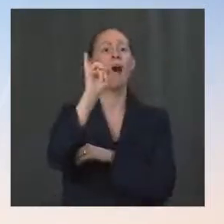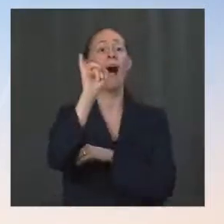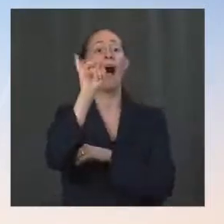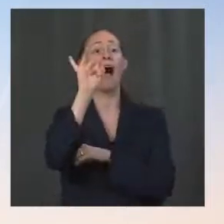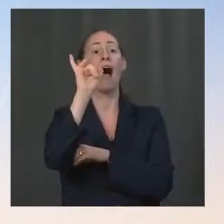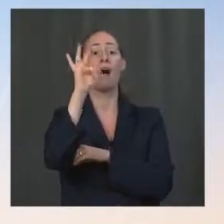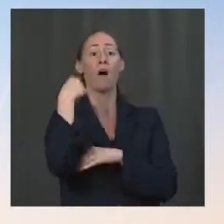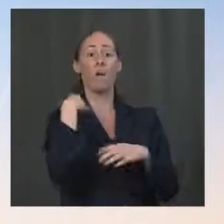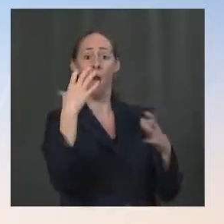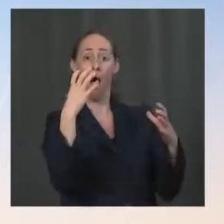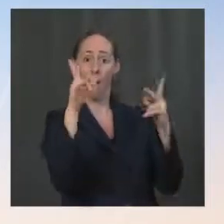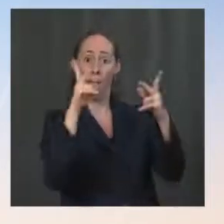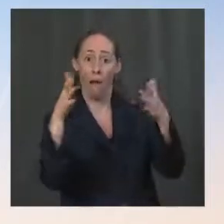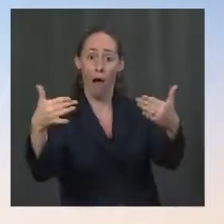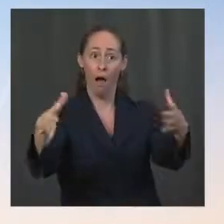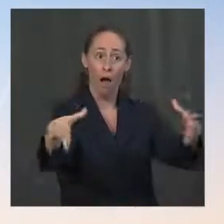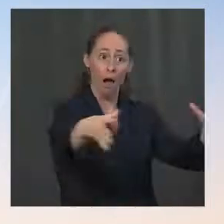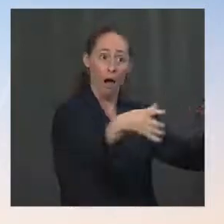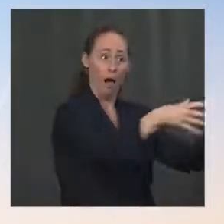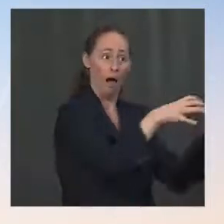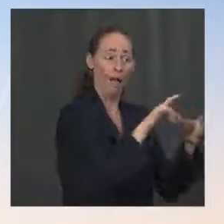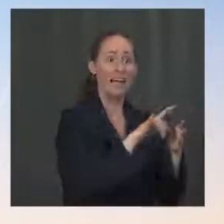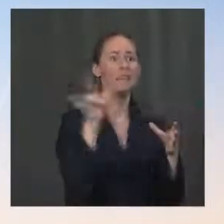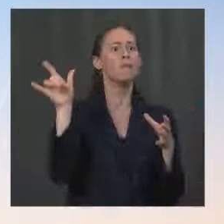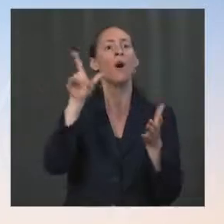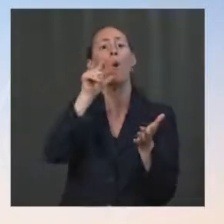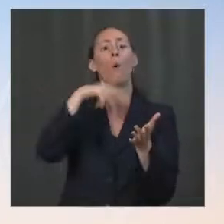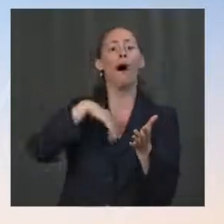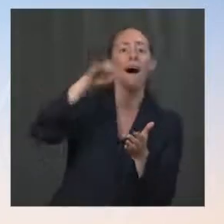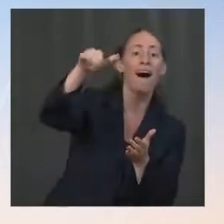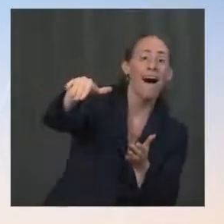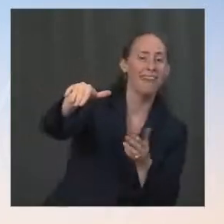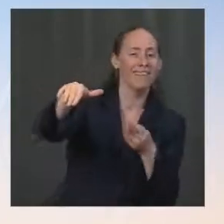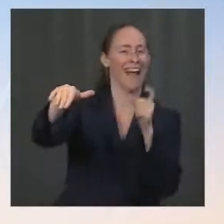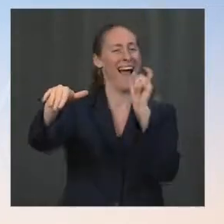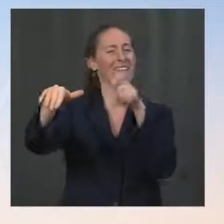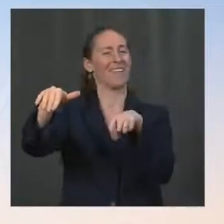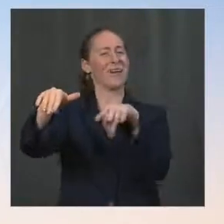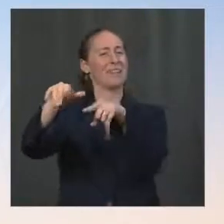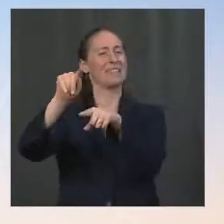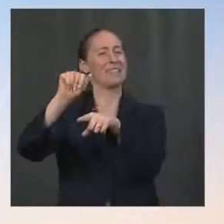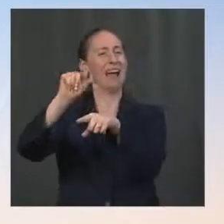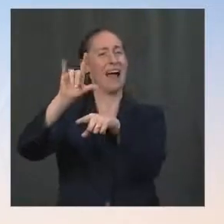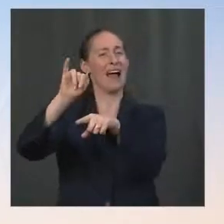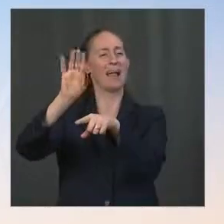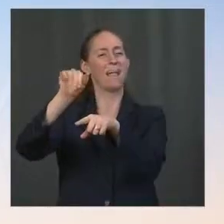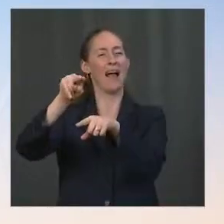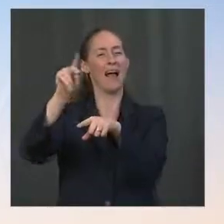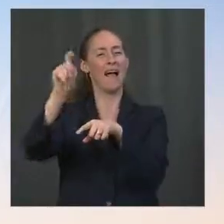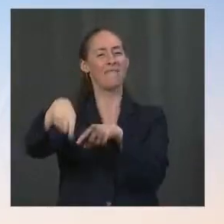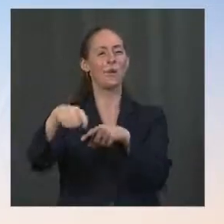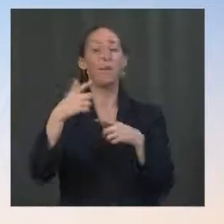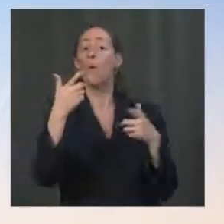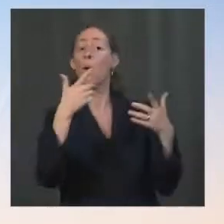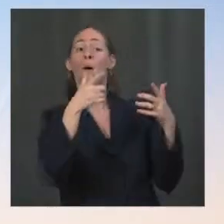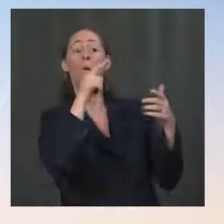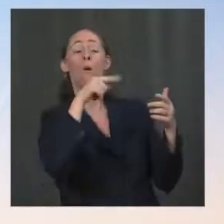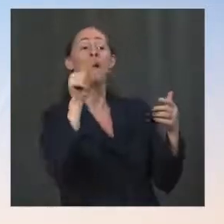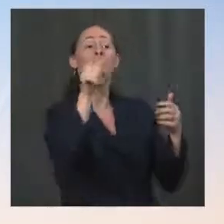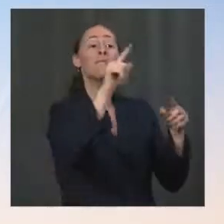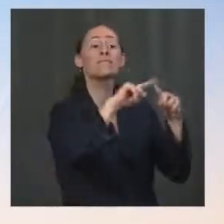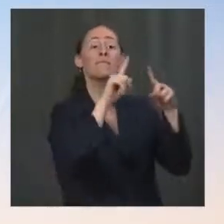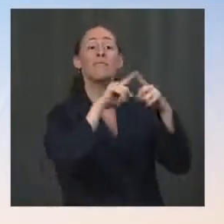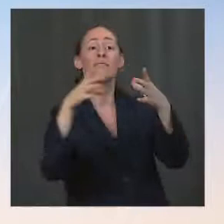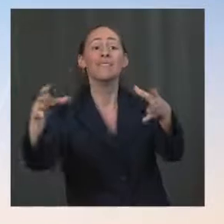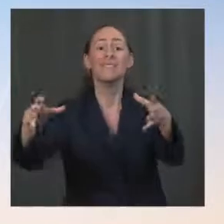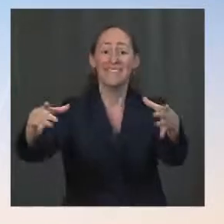get American citizens out, to get our Afghan partners out, to get individuals who are eligible for the range of programs the United States has out. And